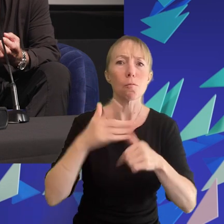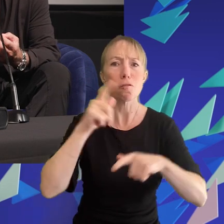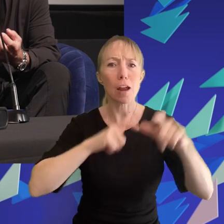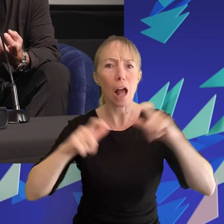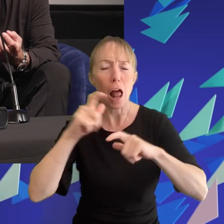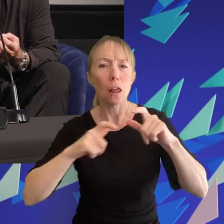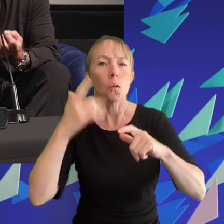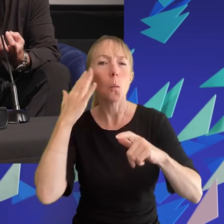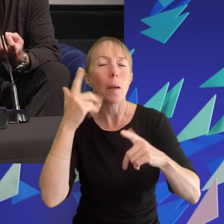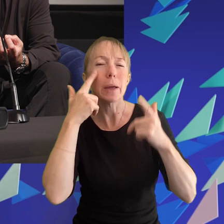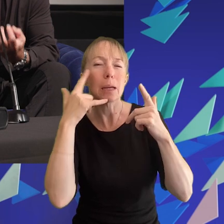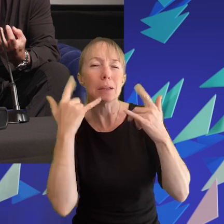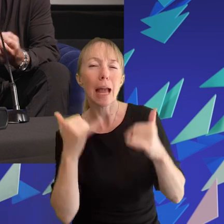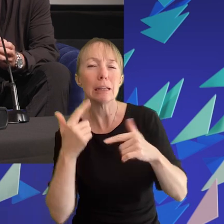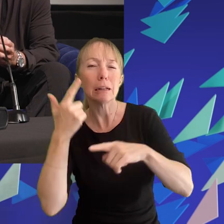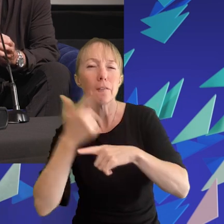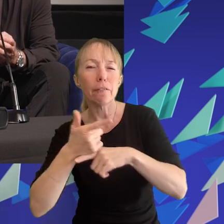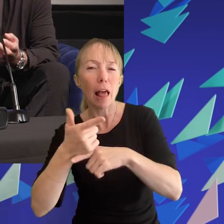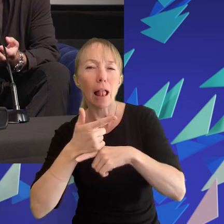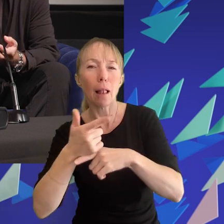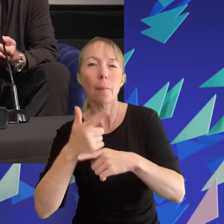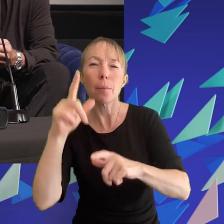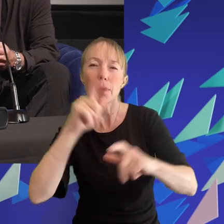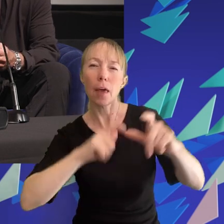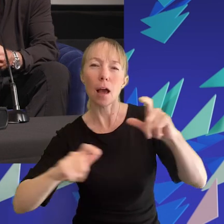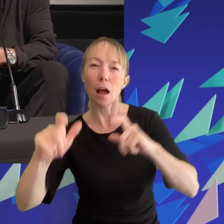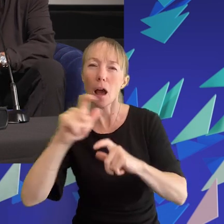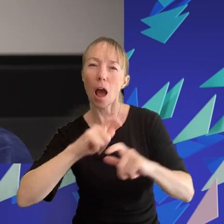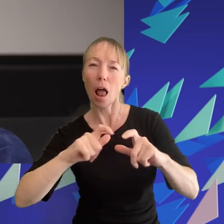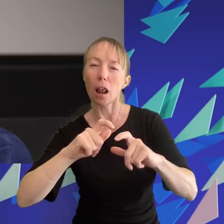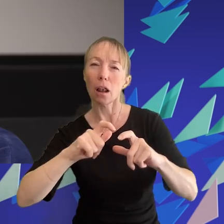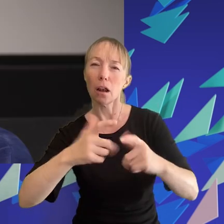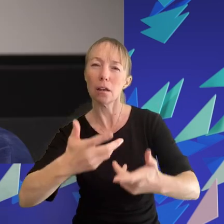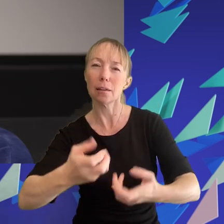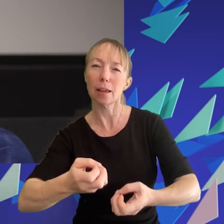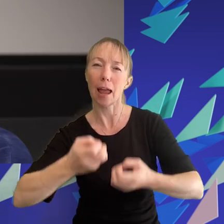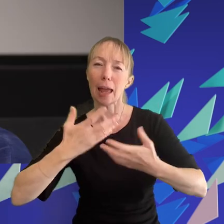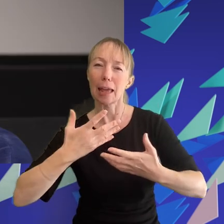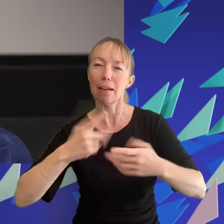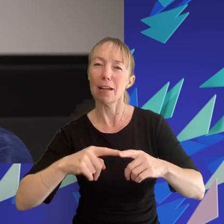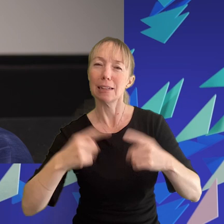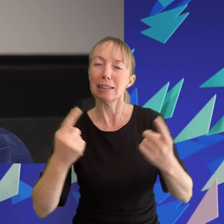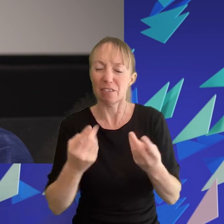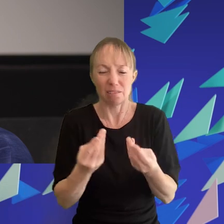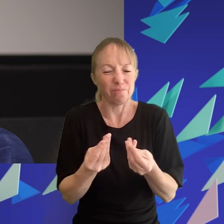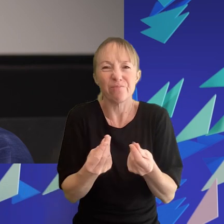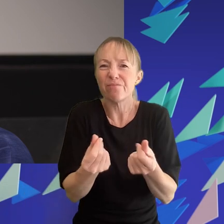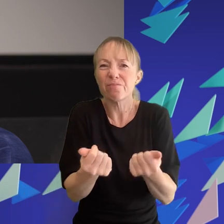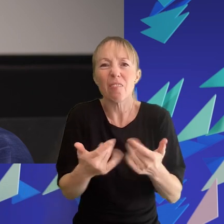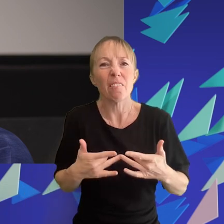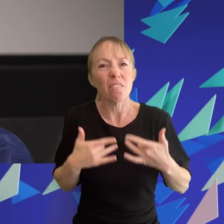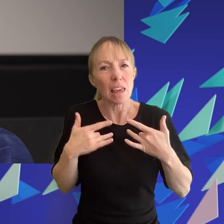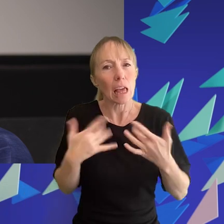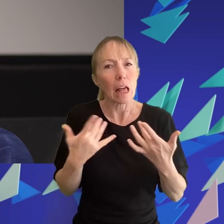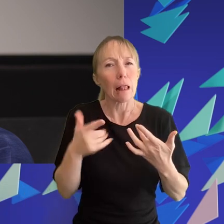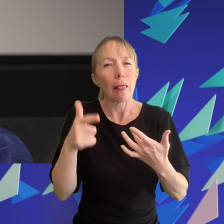we found that the colors bring a kind of a different texture of it. And